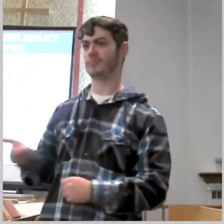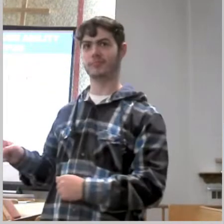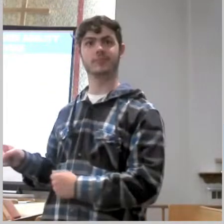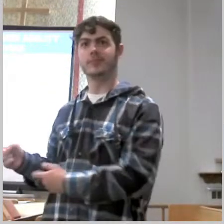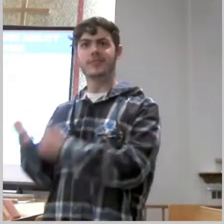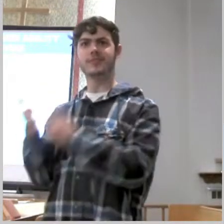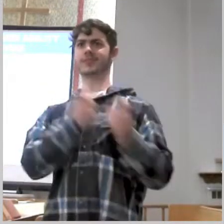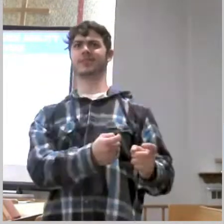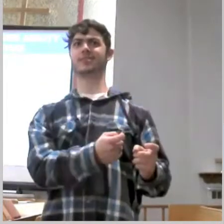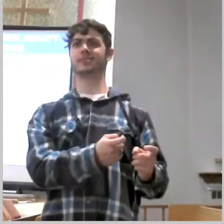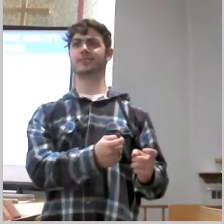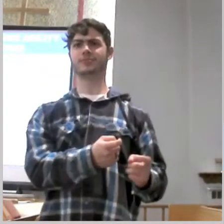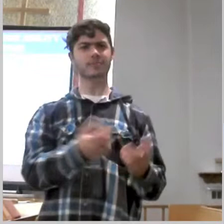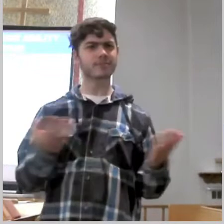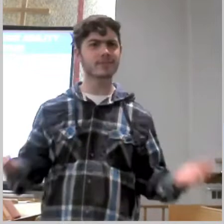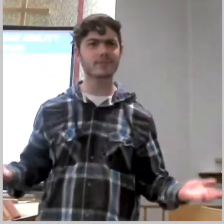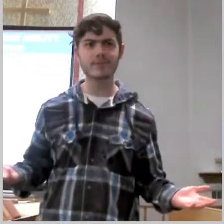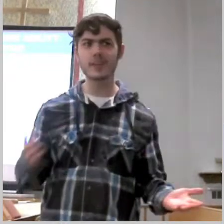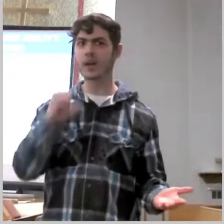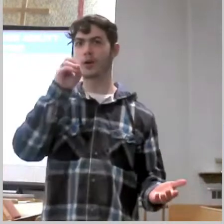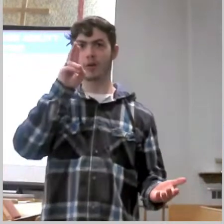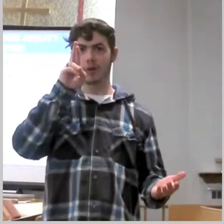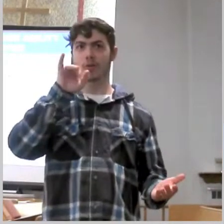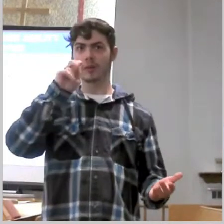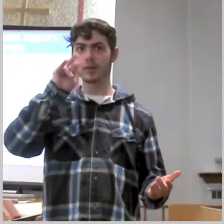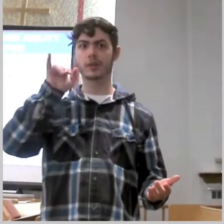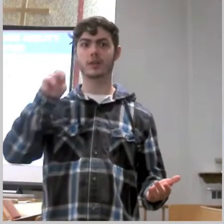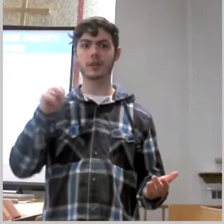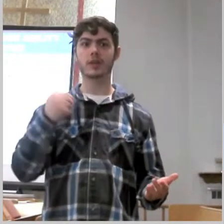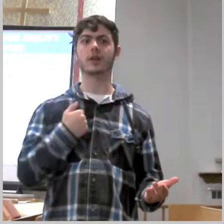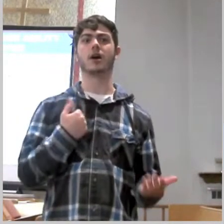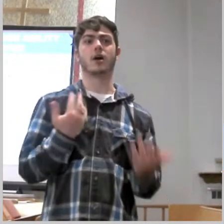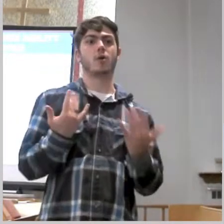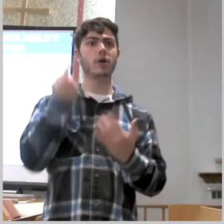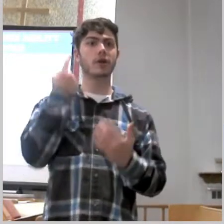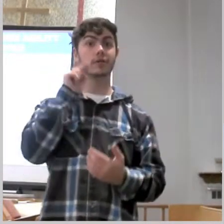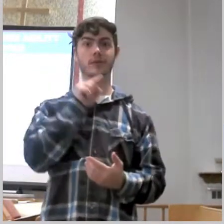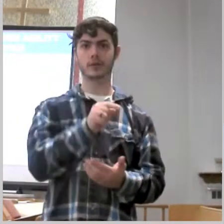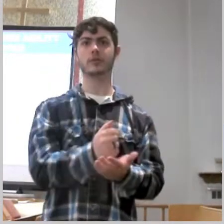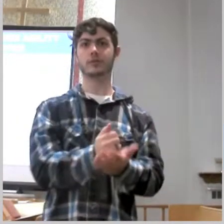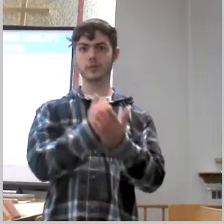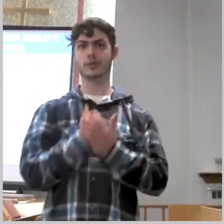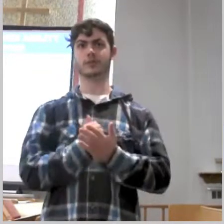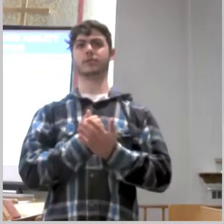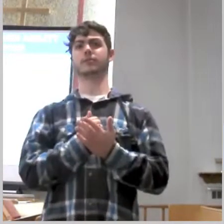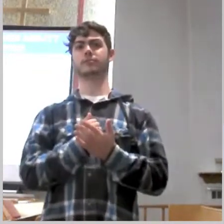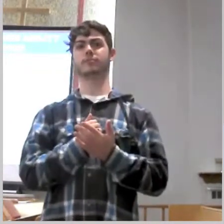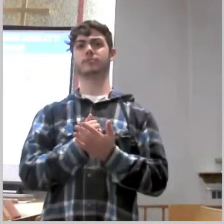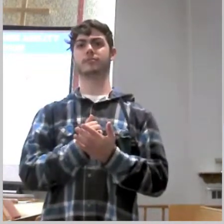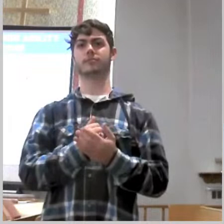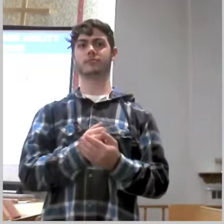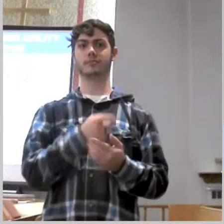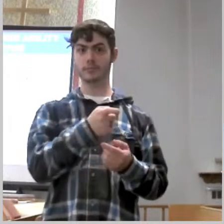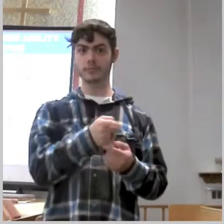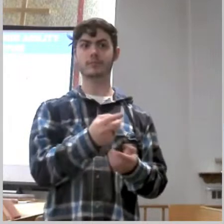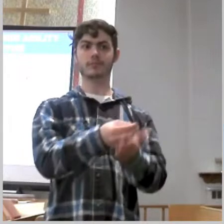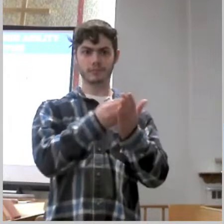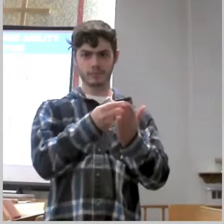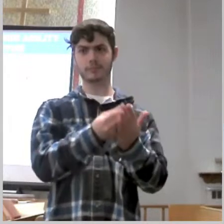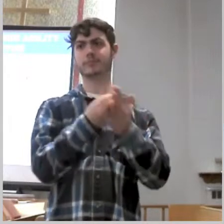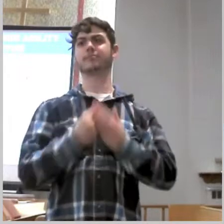gave. Corinthians, you know, we're waiting for you to finish and put your money where your mouth is, so to